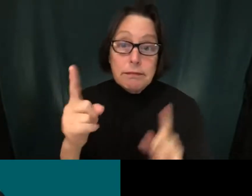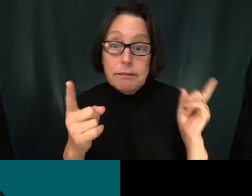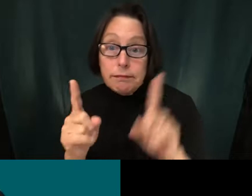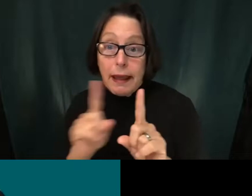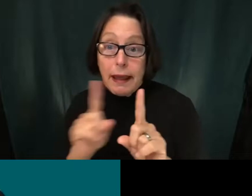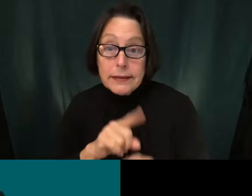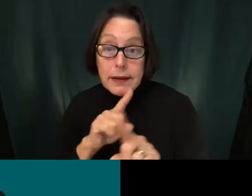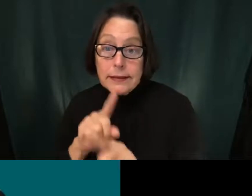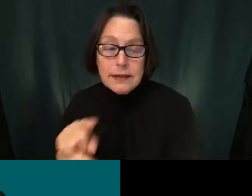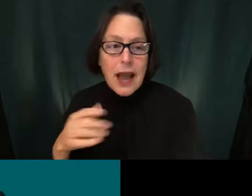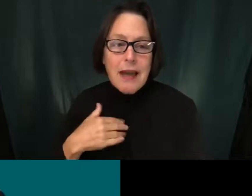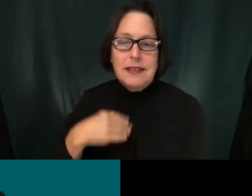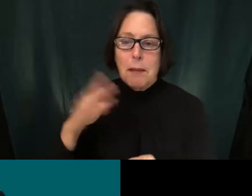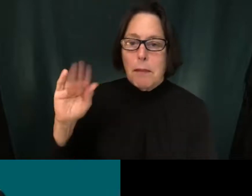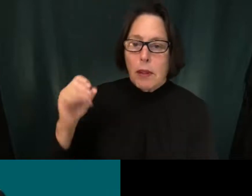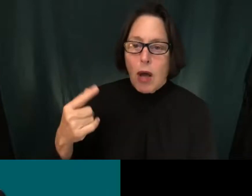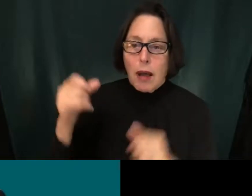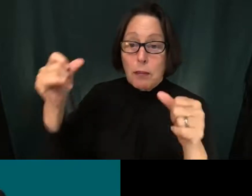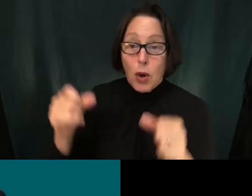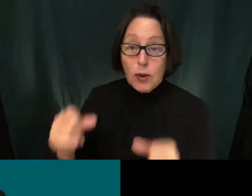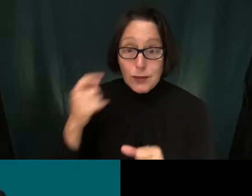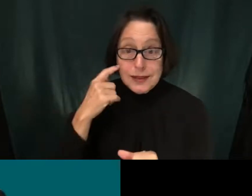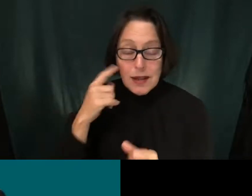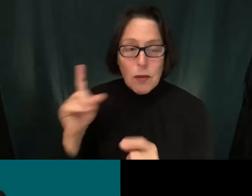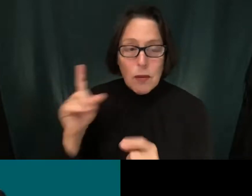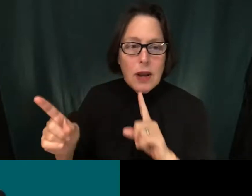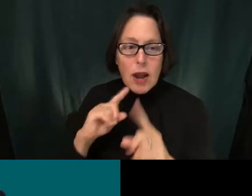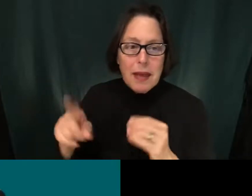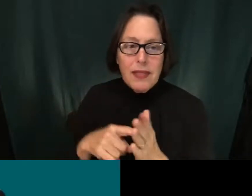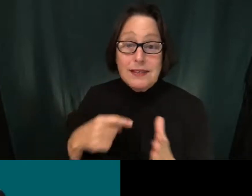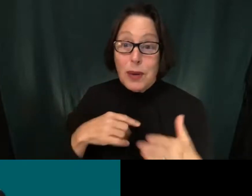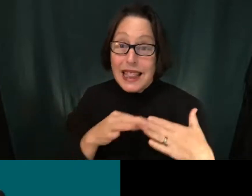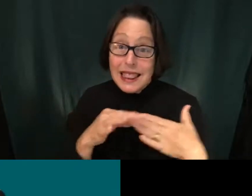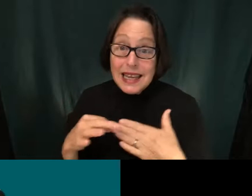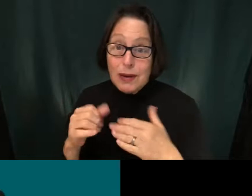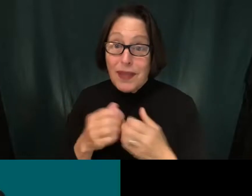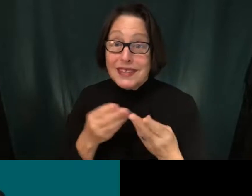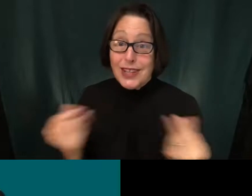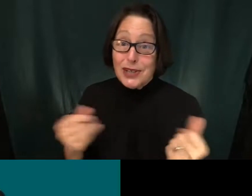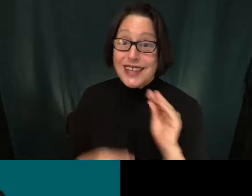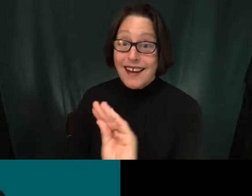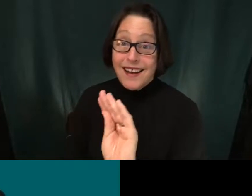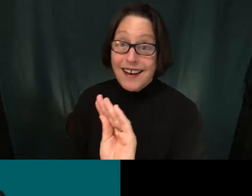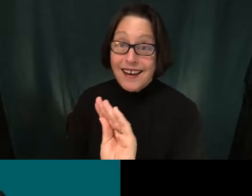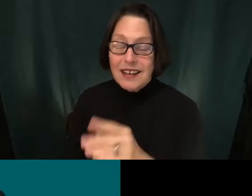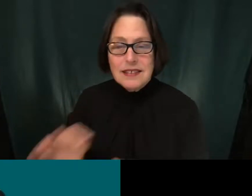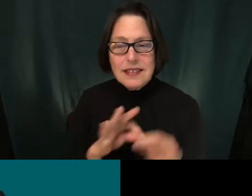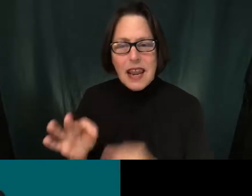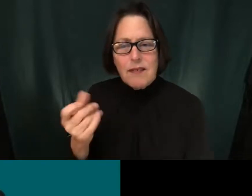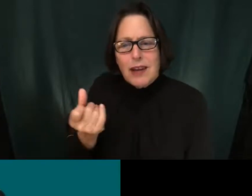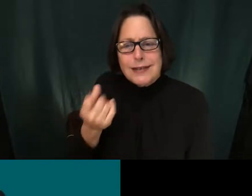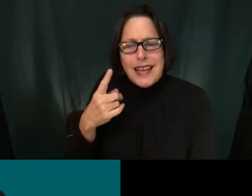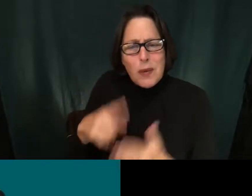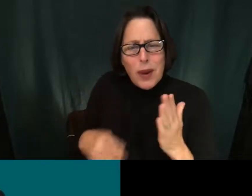recent blog posts on my website too, where I talk about this, like we're leading with solutions rather than understanding what problem we're